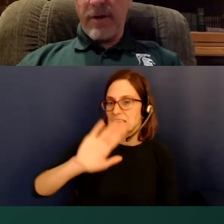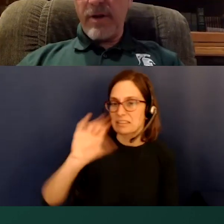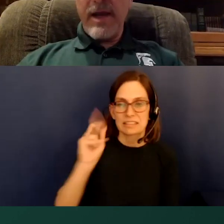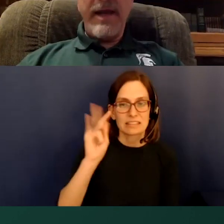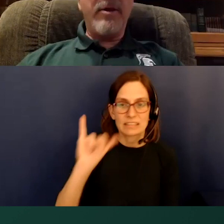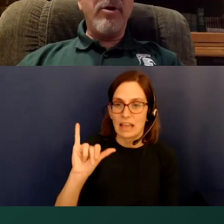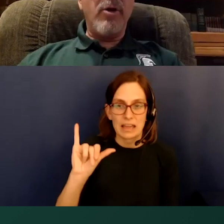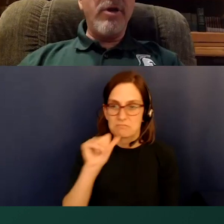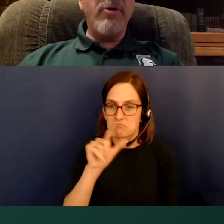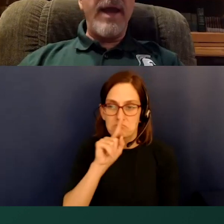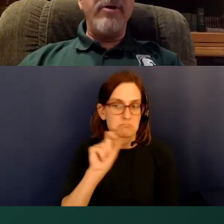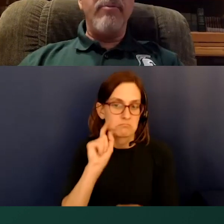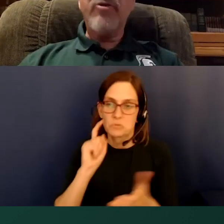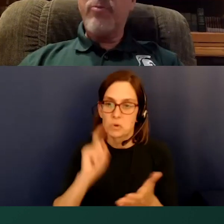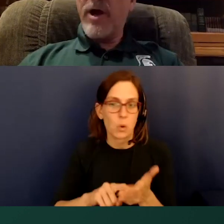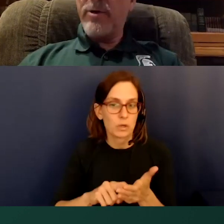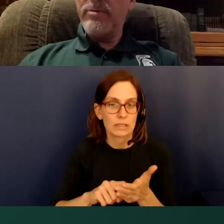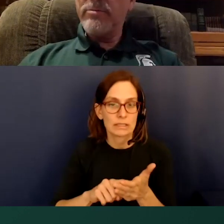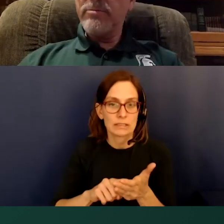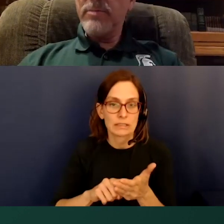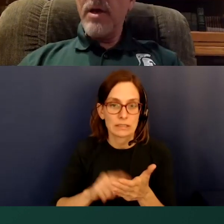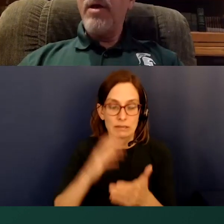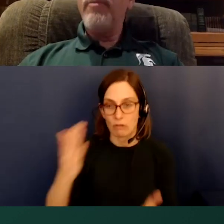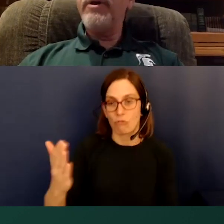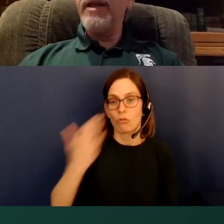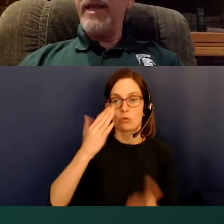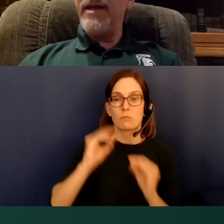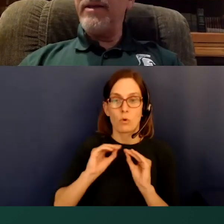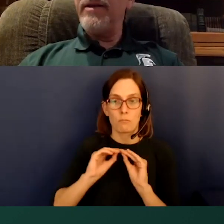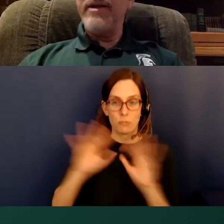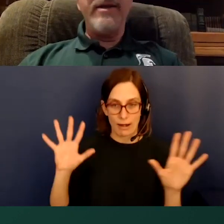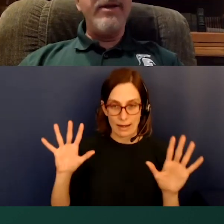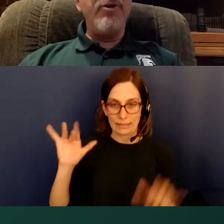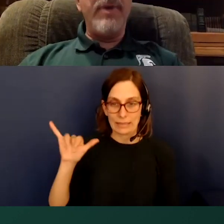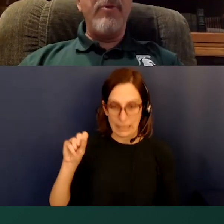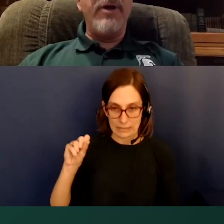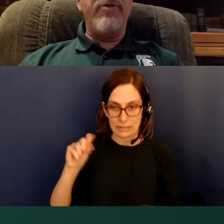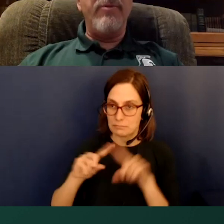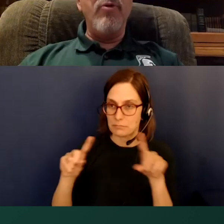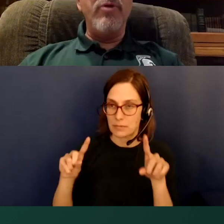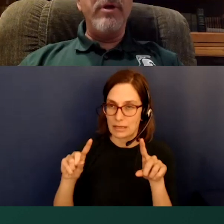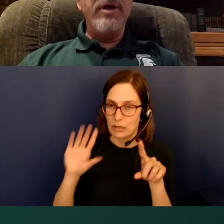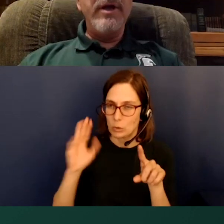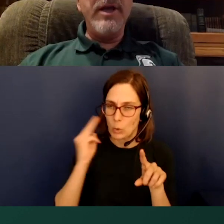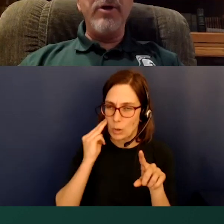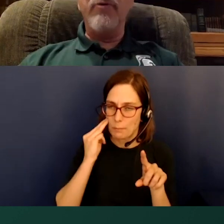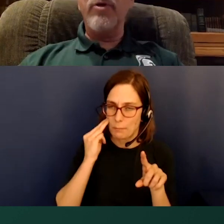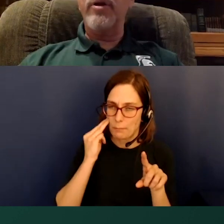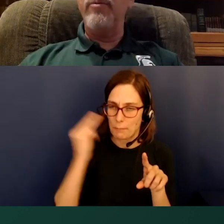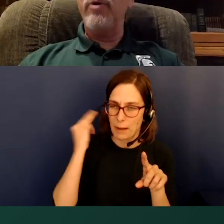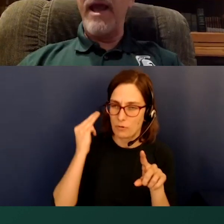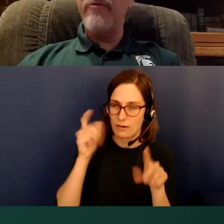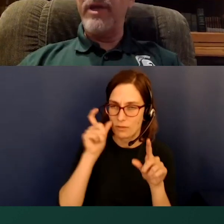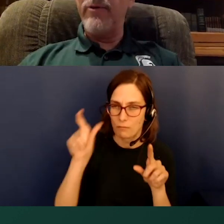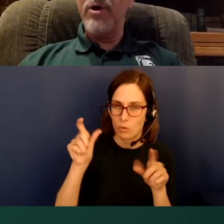notice this. It's closer and much brighter, but again, your memory of the moon here versus